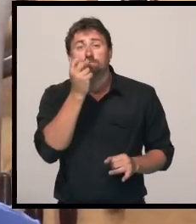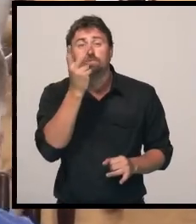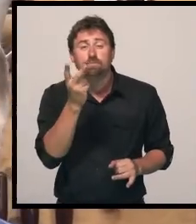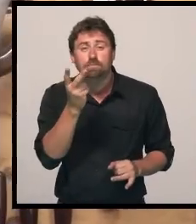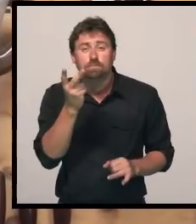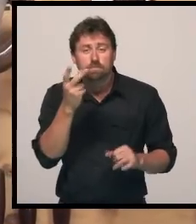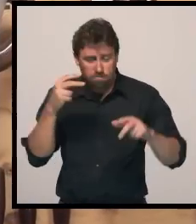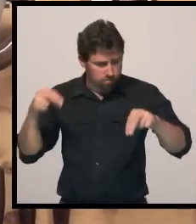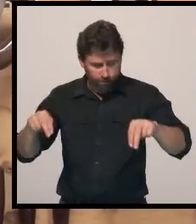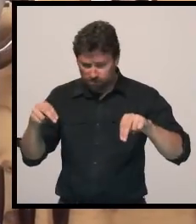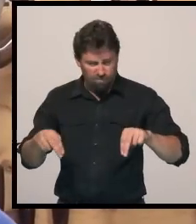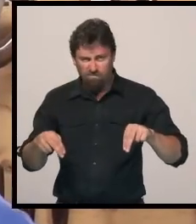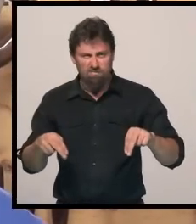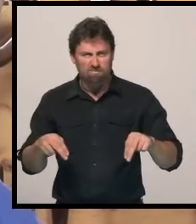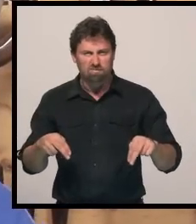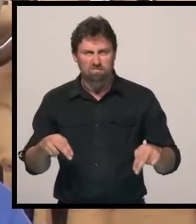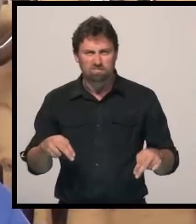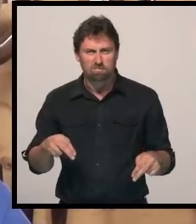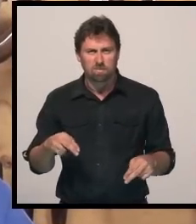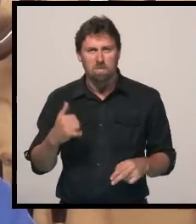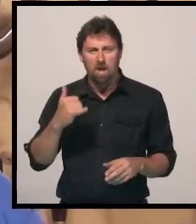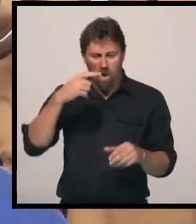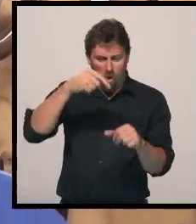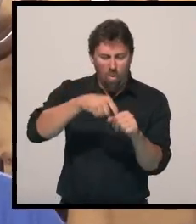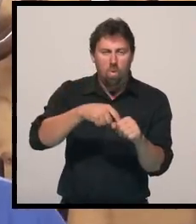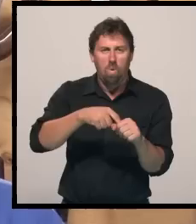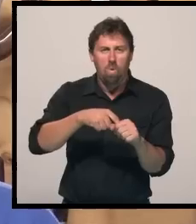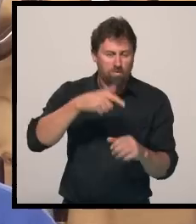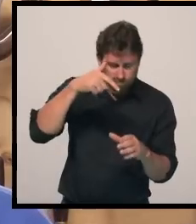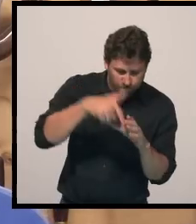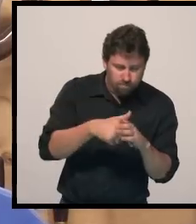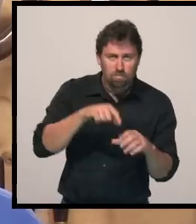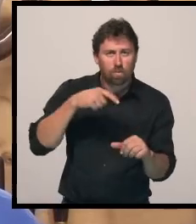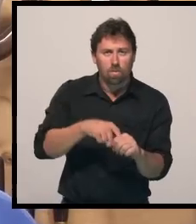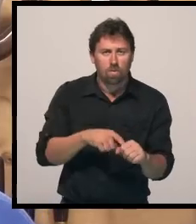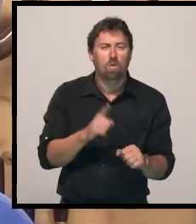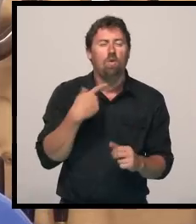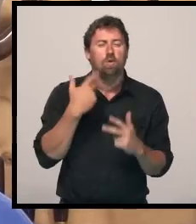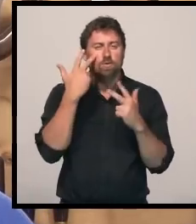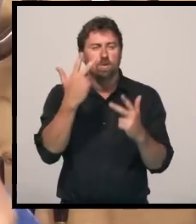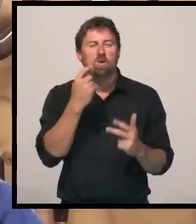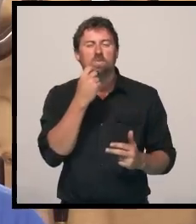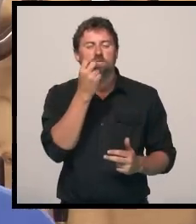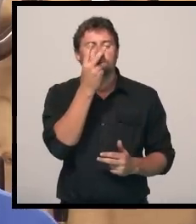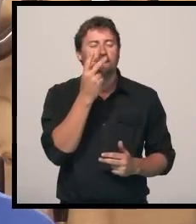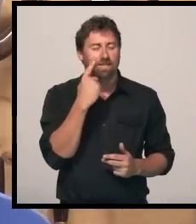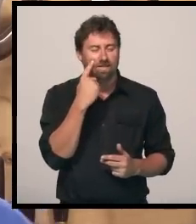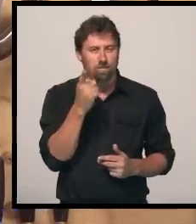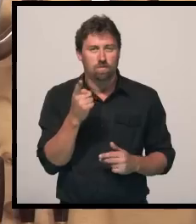and you end up with a hole and the screw's too deep, here's a little trick. Get a